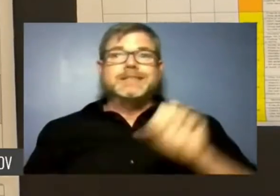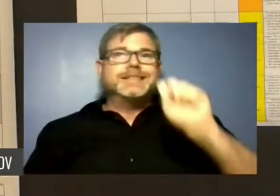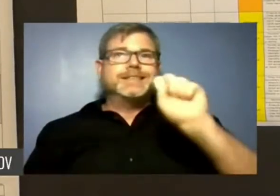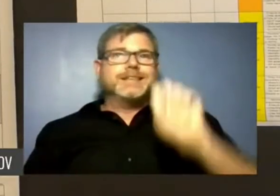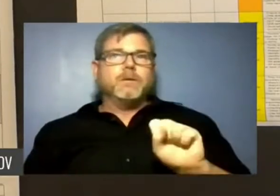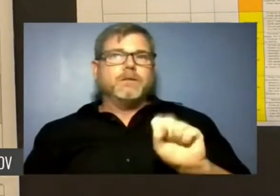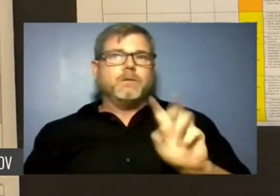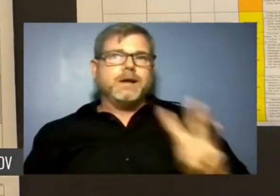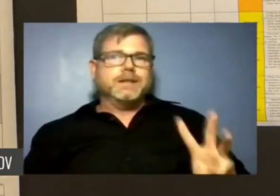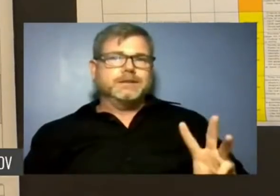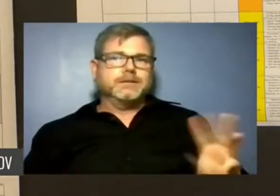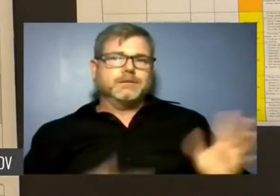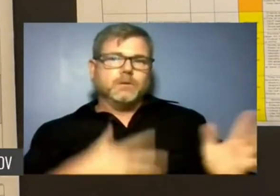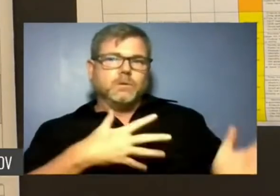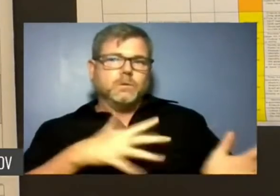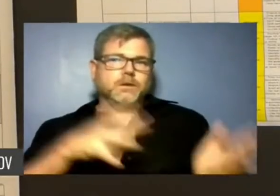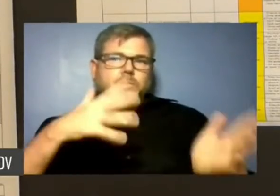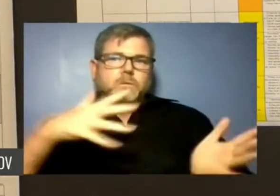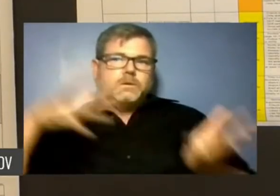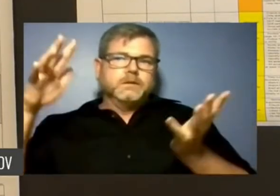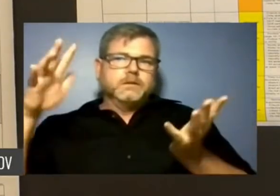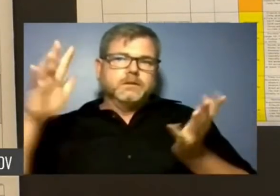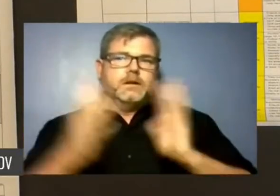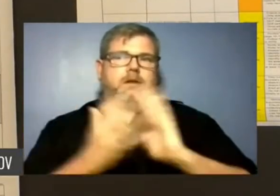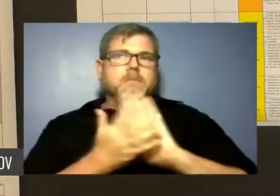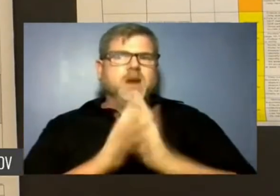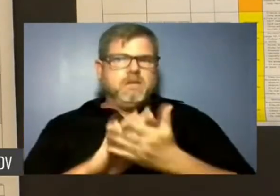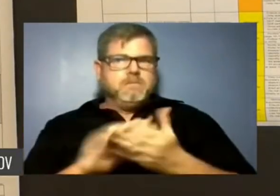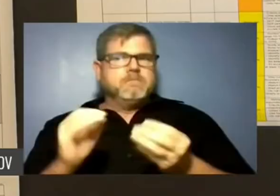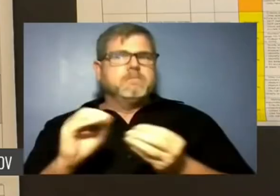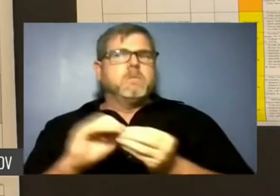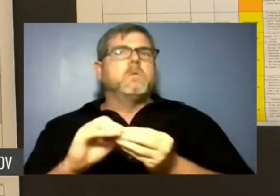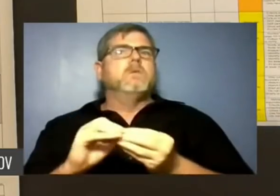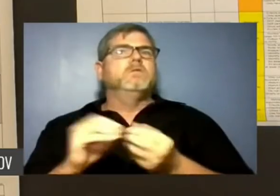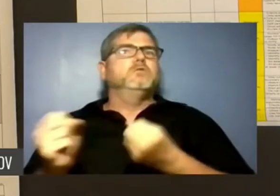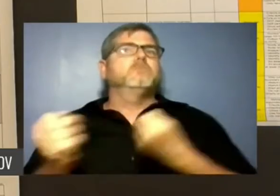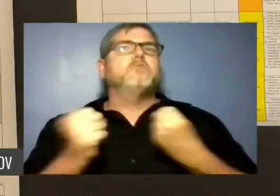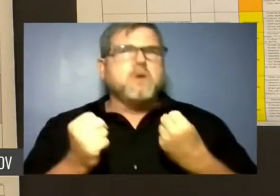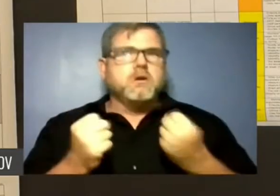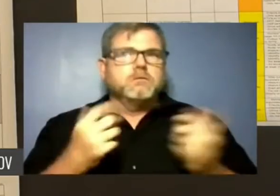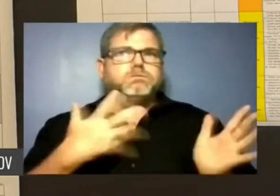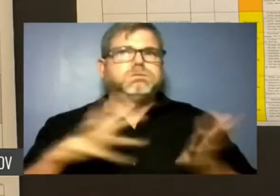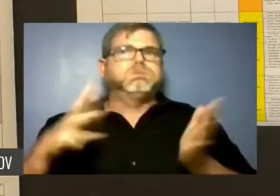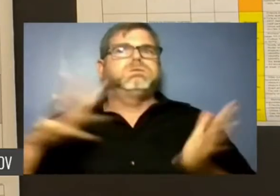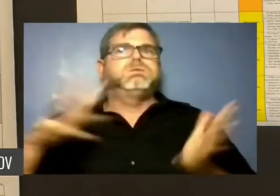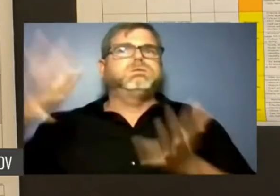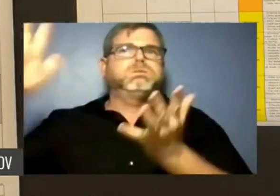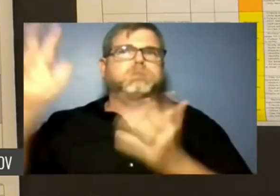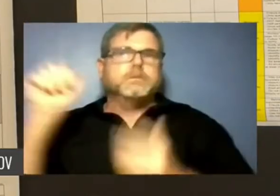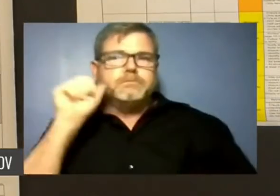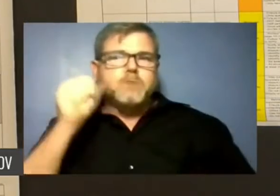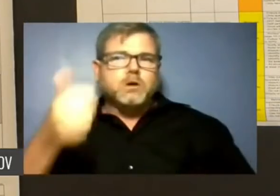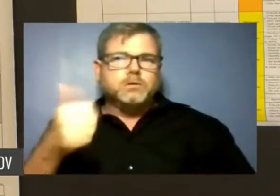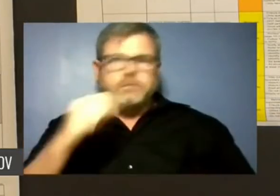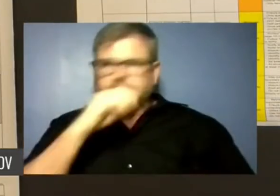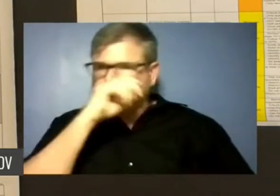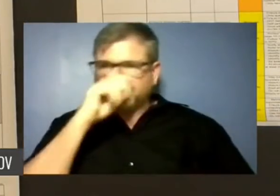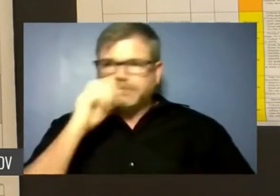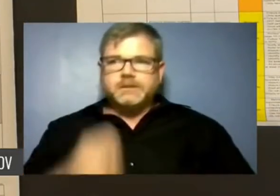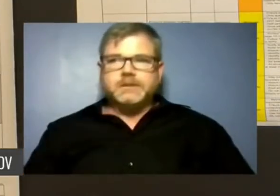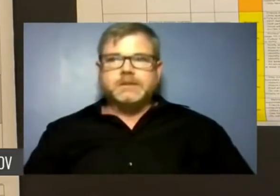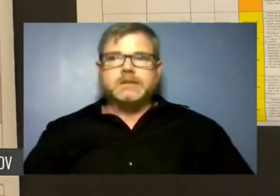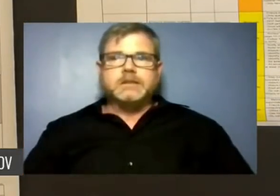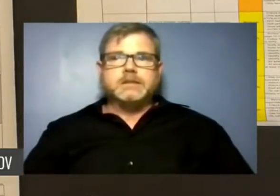us as we go into tomorrow, and on Saturday we are expecting wind gusts out of the southwest at ridgetop up to 35 miles per hour, but